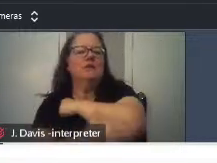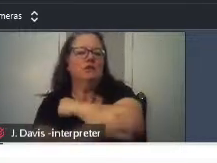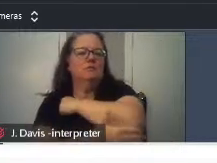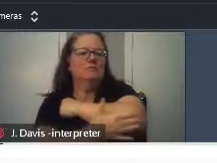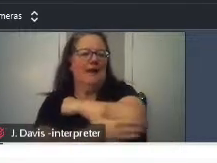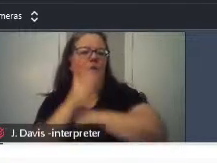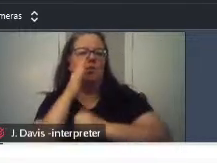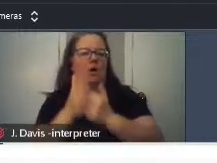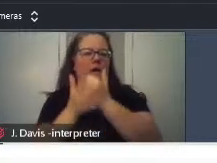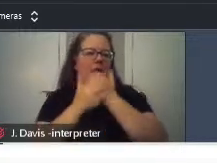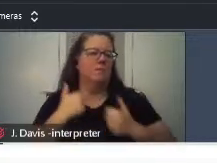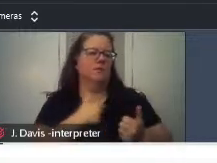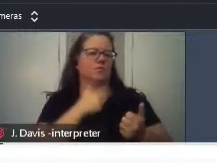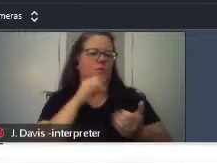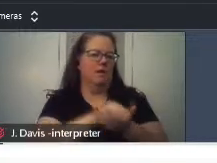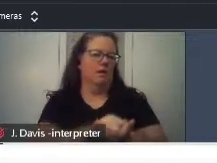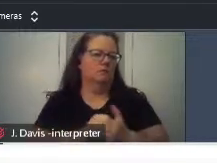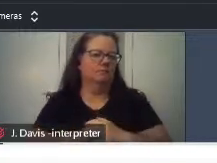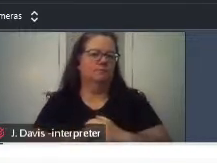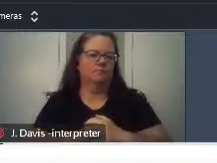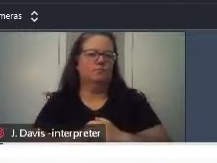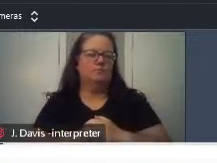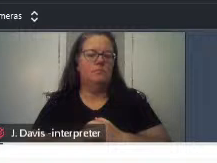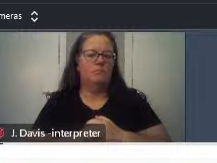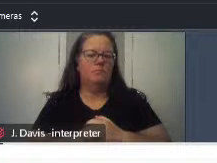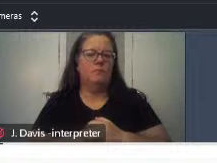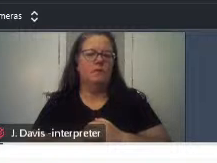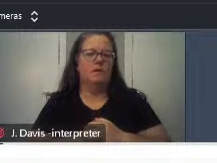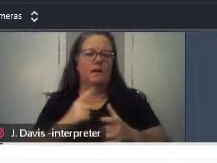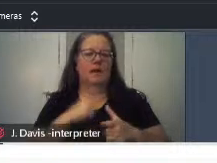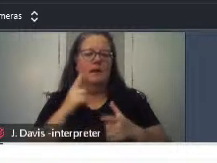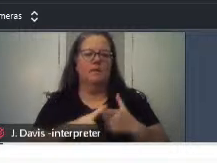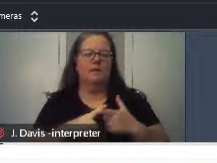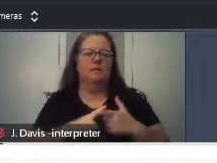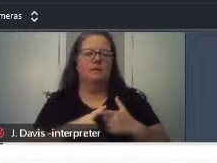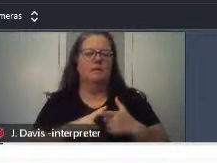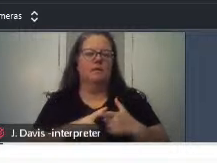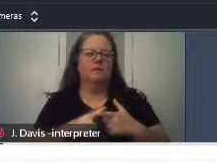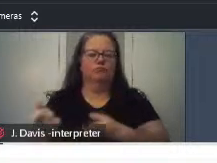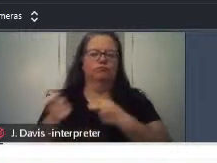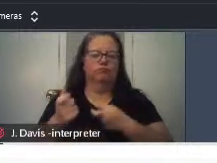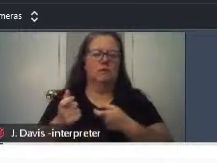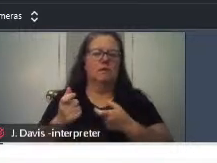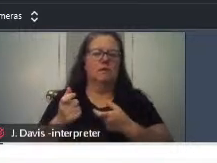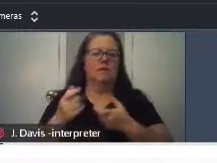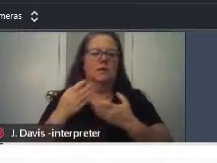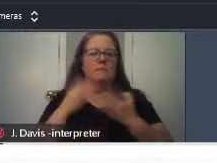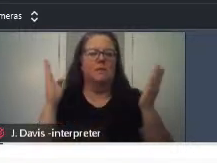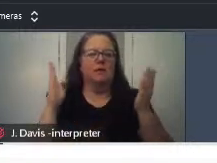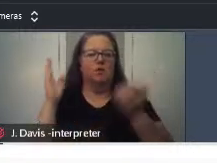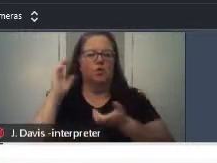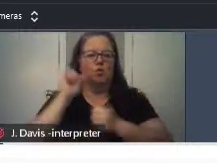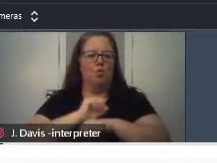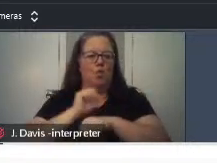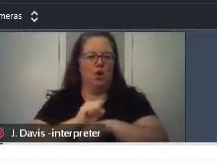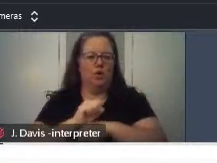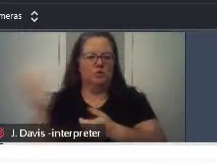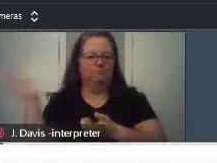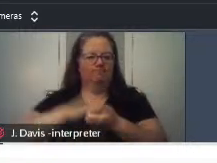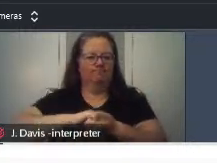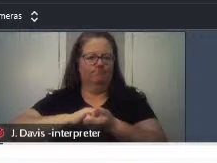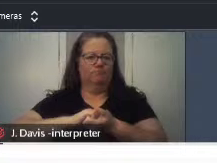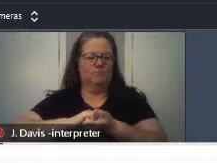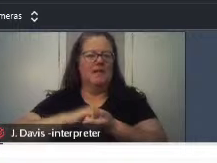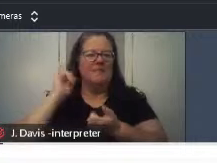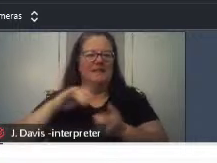with the unincorporated part, and then we can get the county public works and the city engineer to work together on an overall strategy